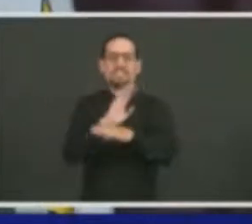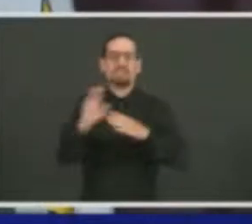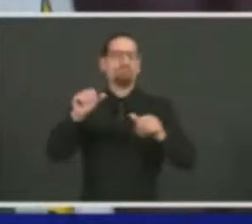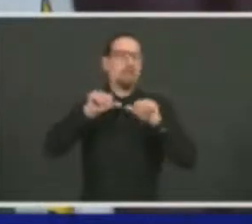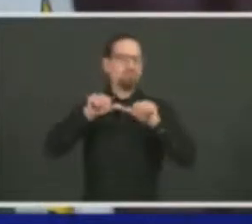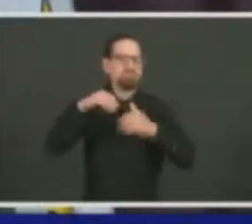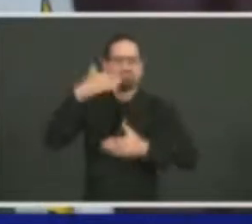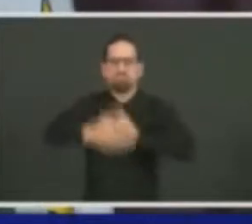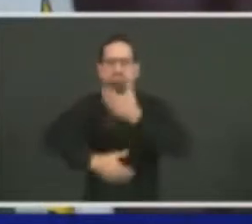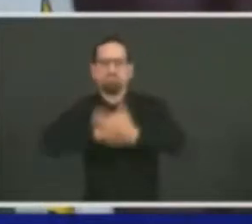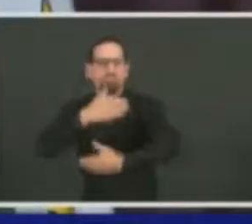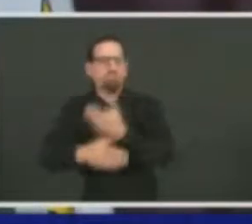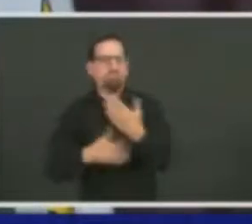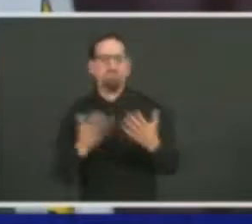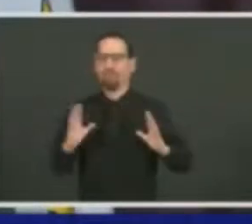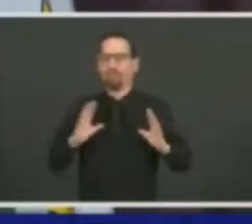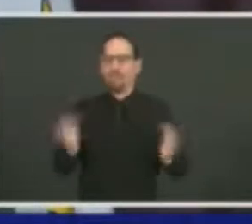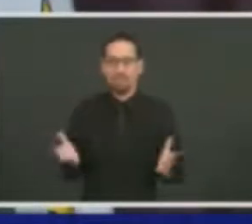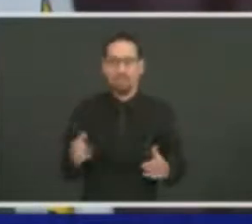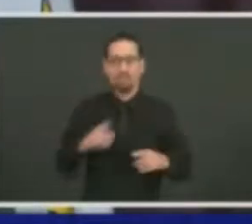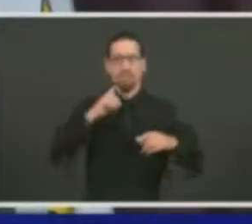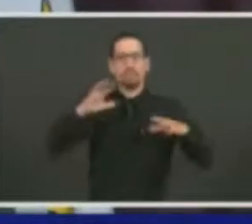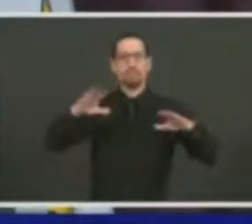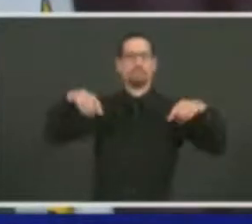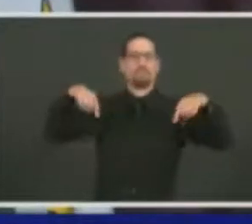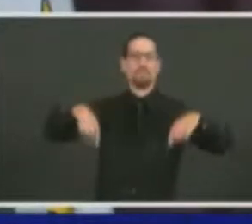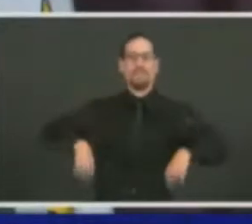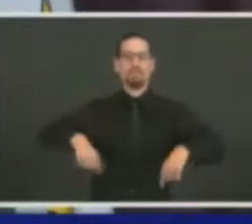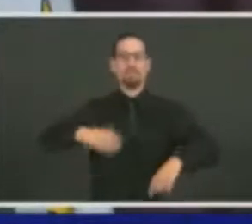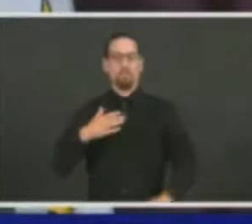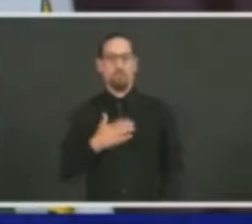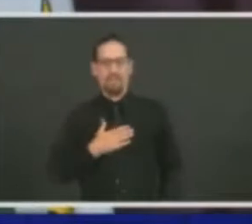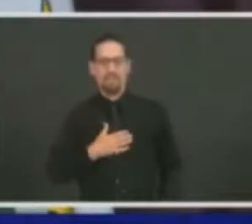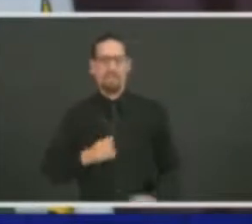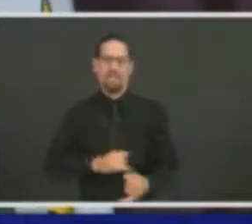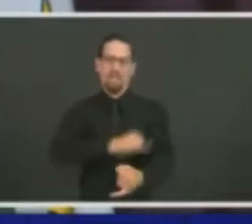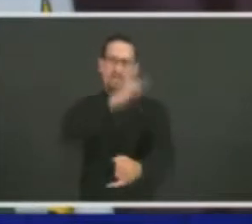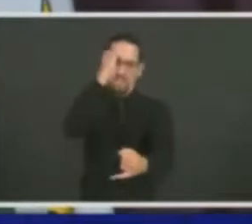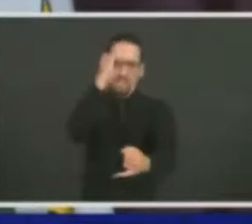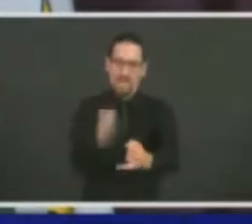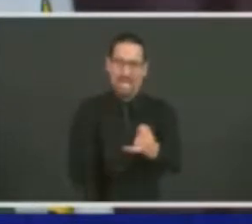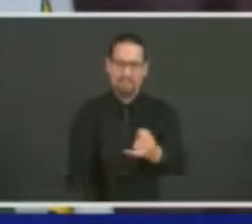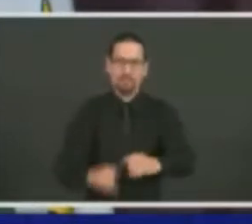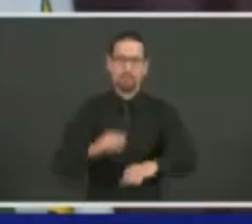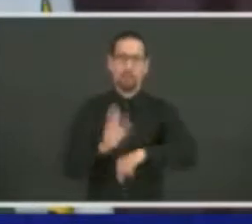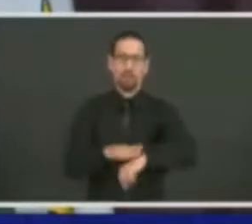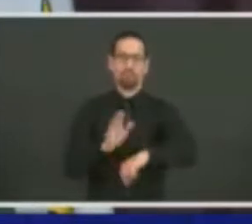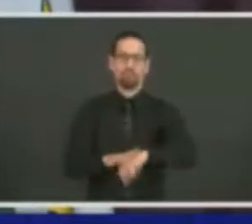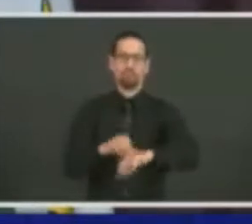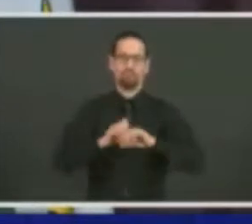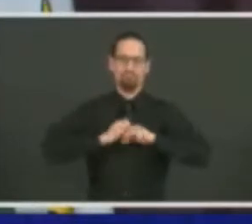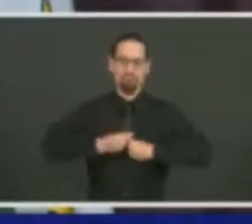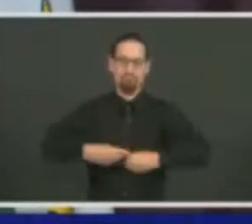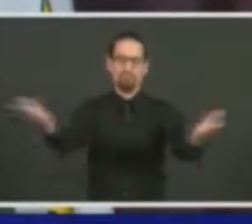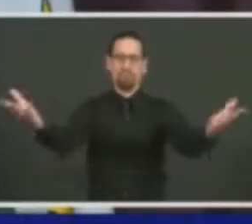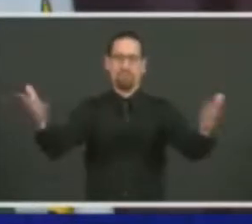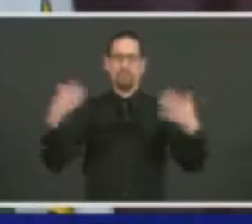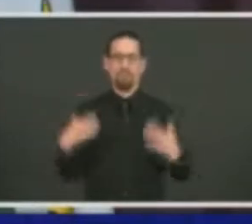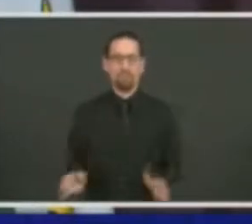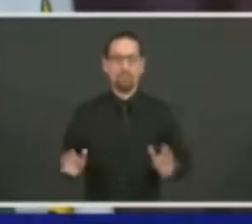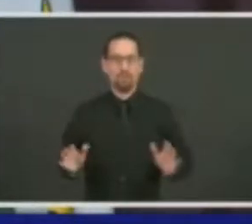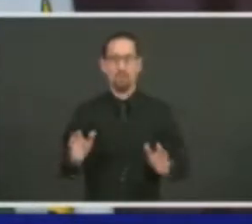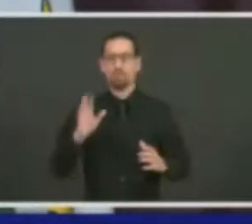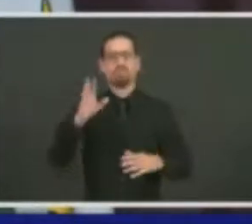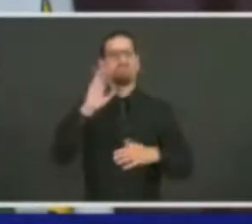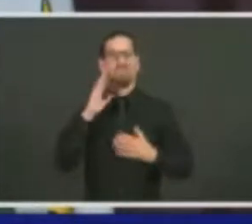warning. We are going to do our part. We're going to increase our inspections. We're going to get tougher with enforcement. We're going to be quicker to